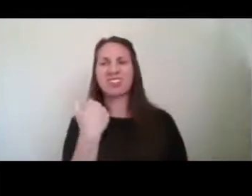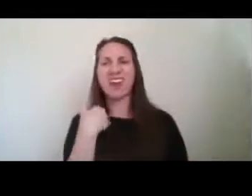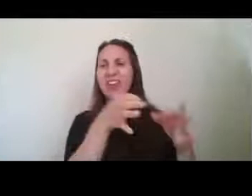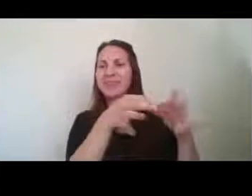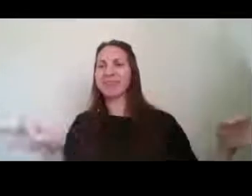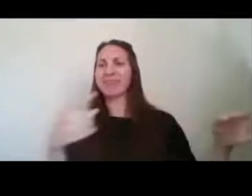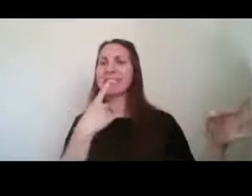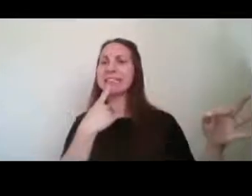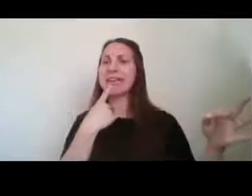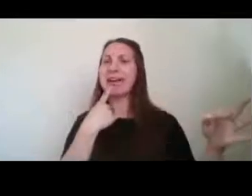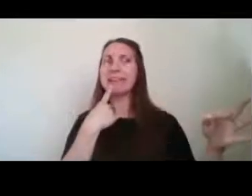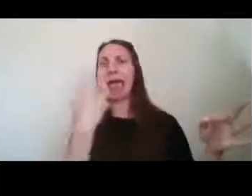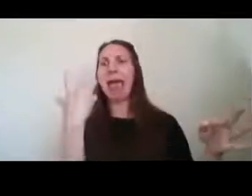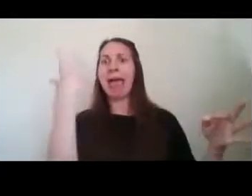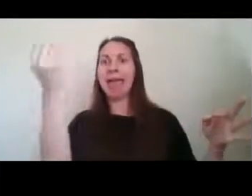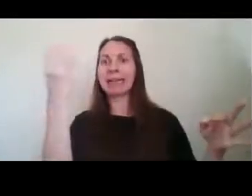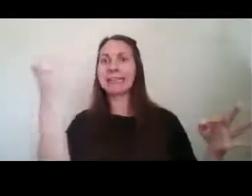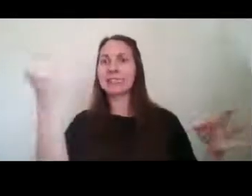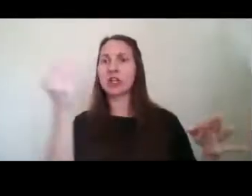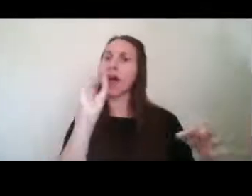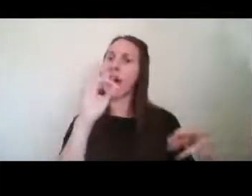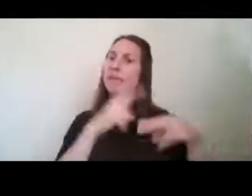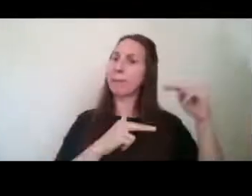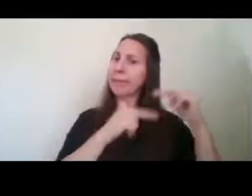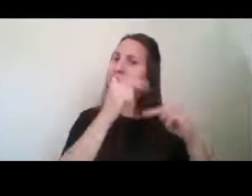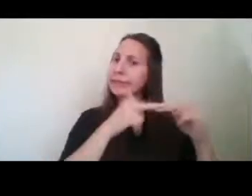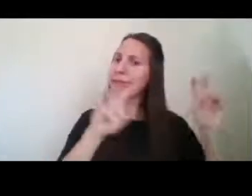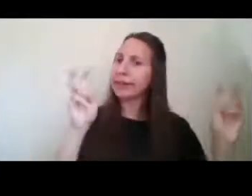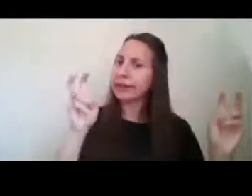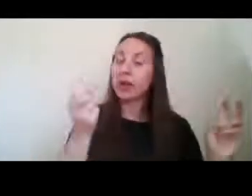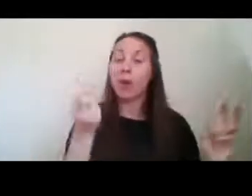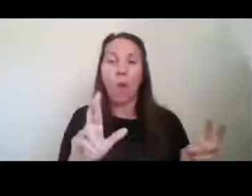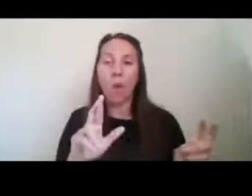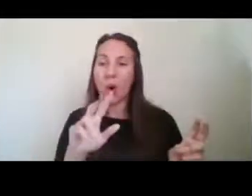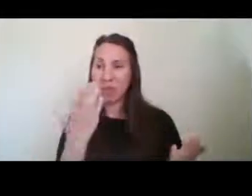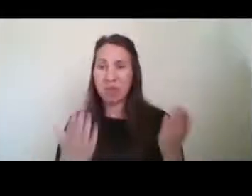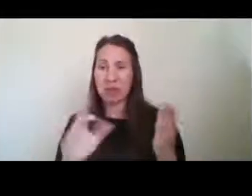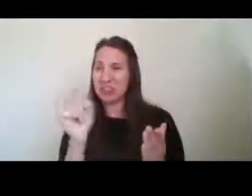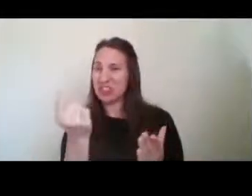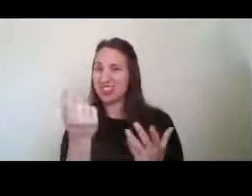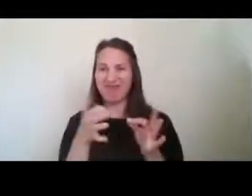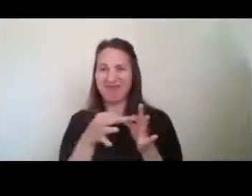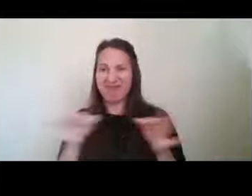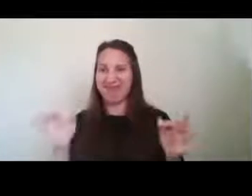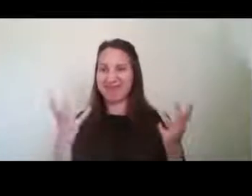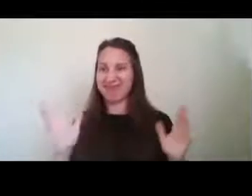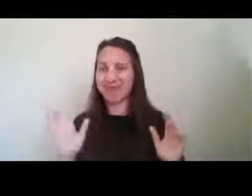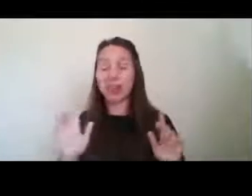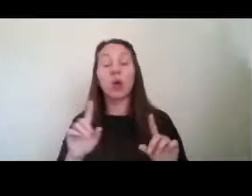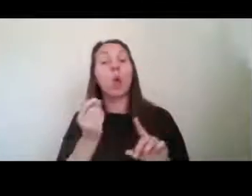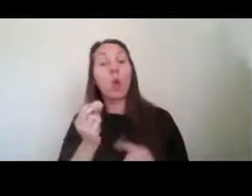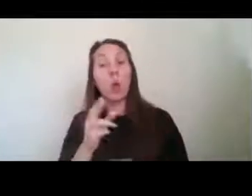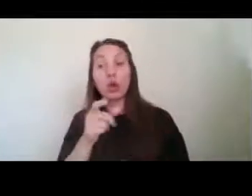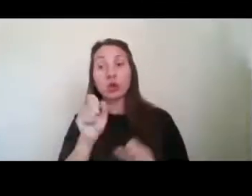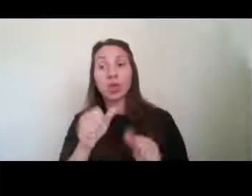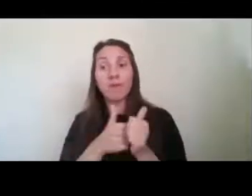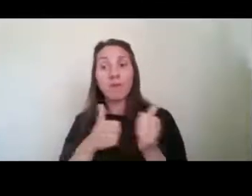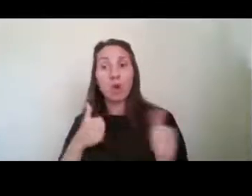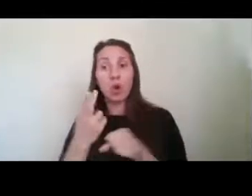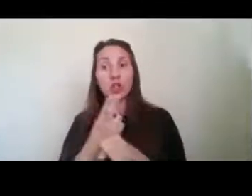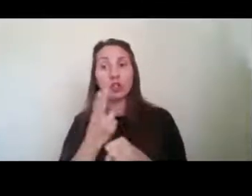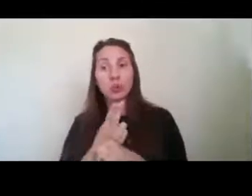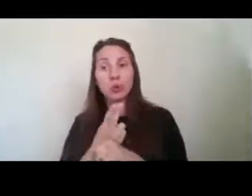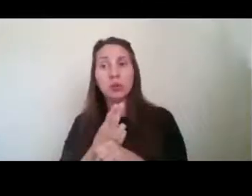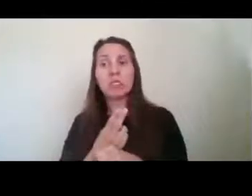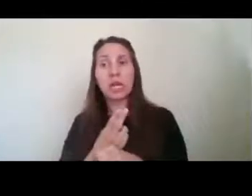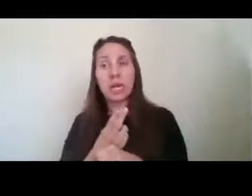text gives enough of the content there as well. You can also avoid using phrases like image of or